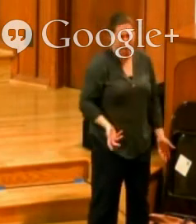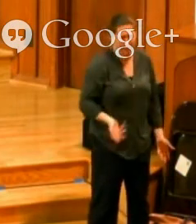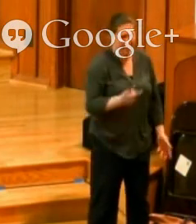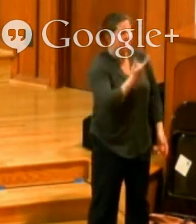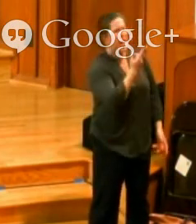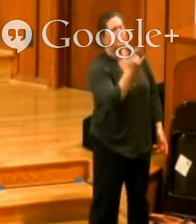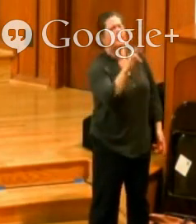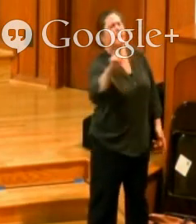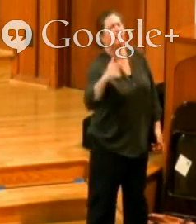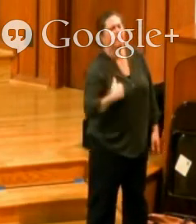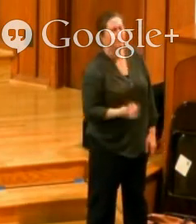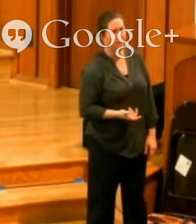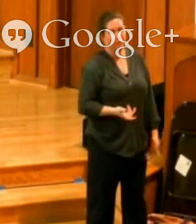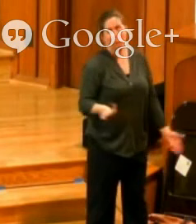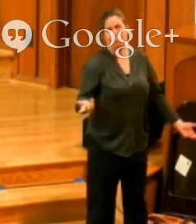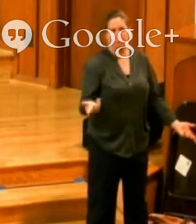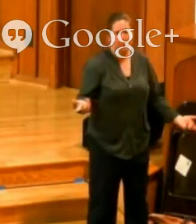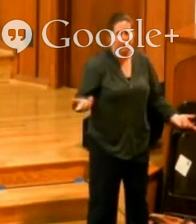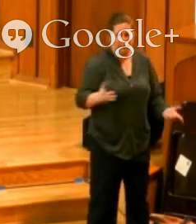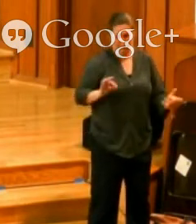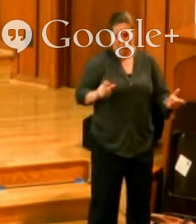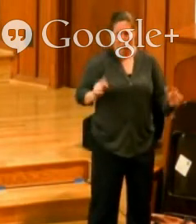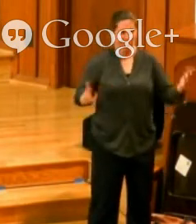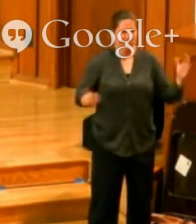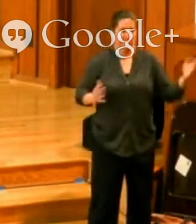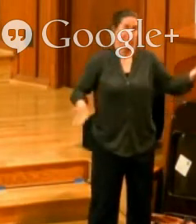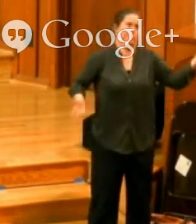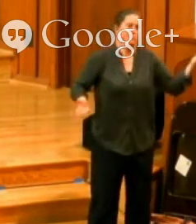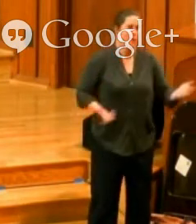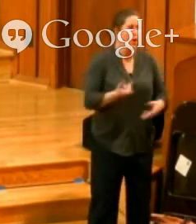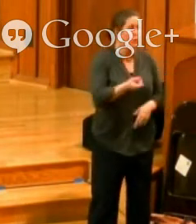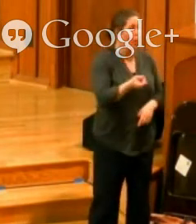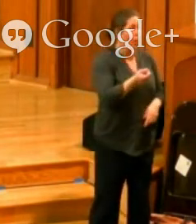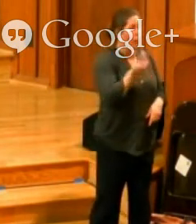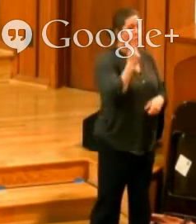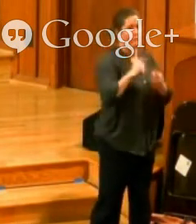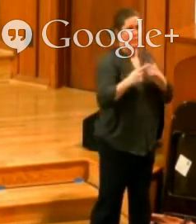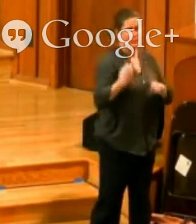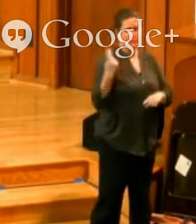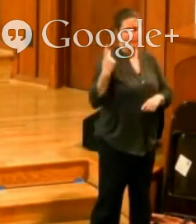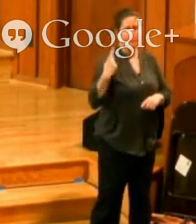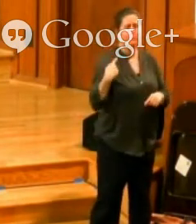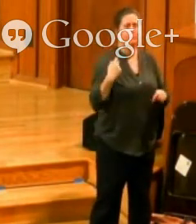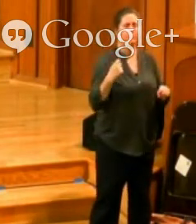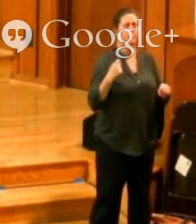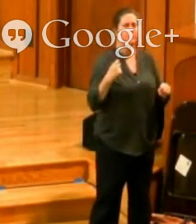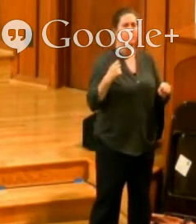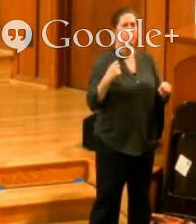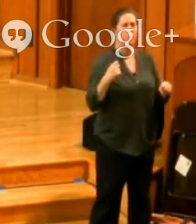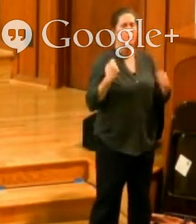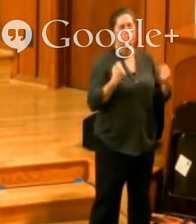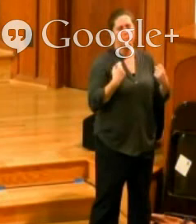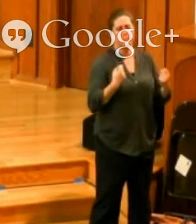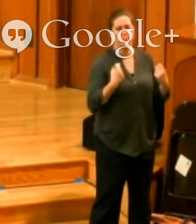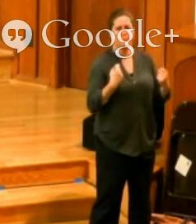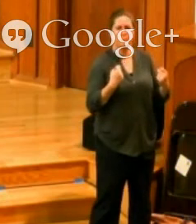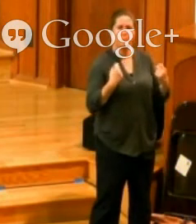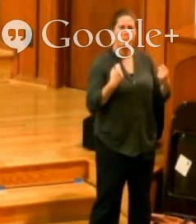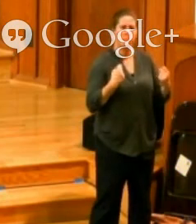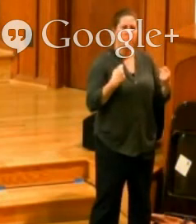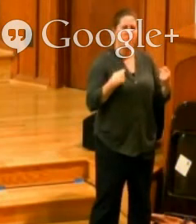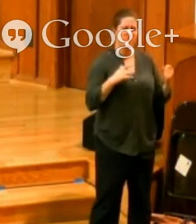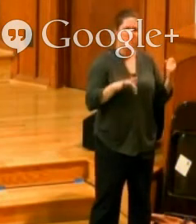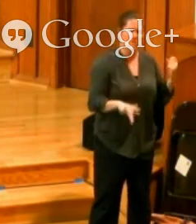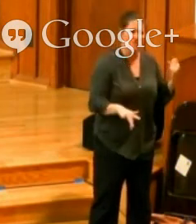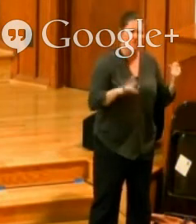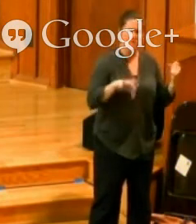seen. And I was with this guy one day, and we were driving. I guess he was feeling himself a little bit, and he was in his car, and he was pushing it, you